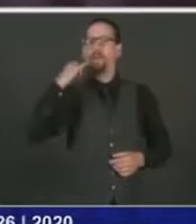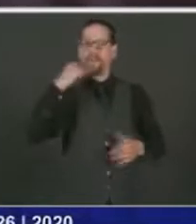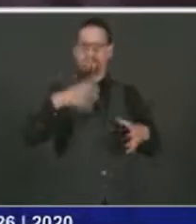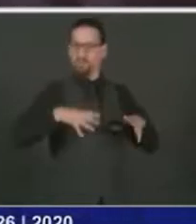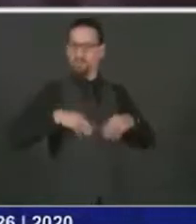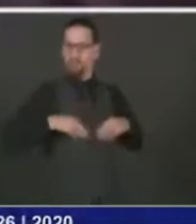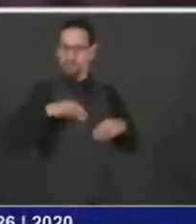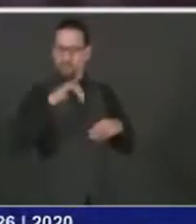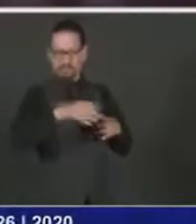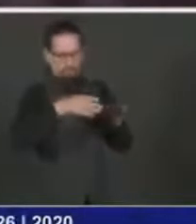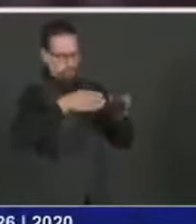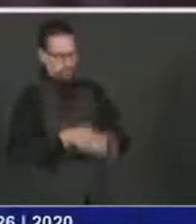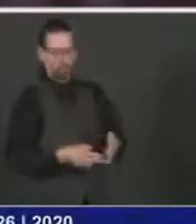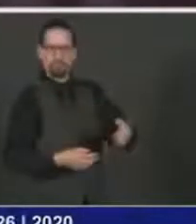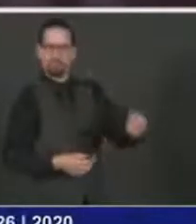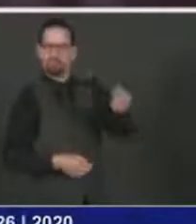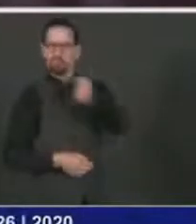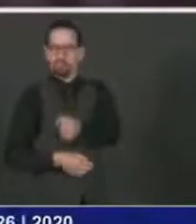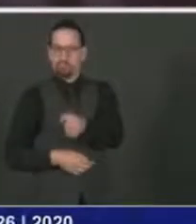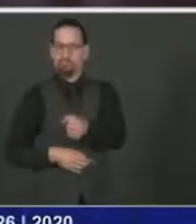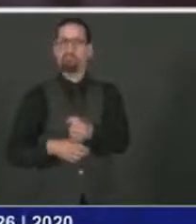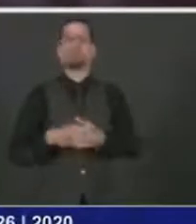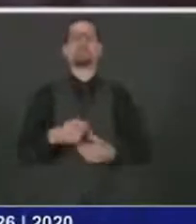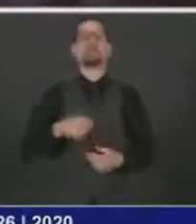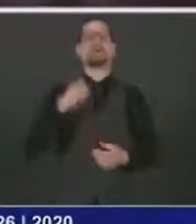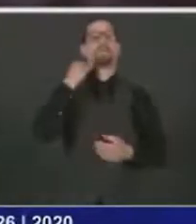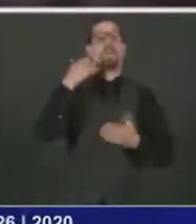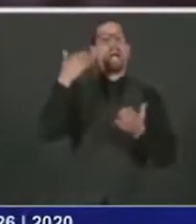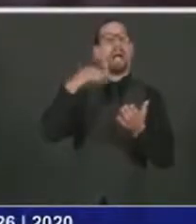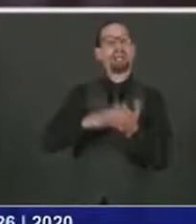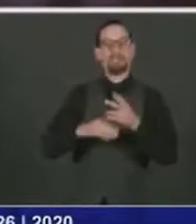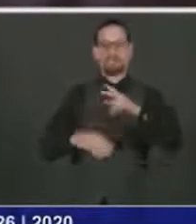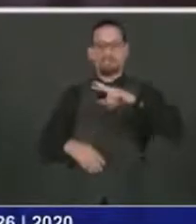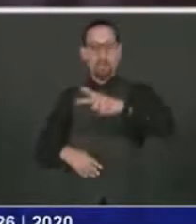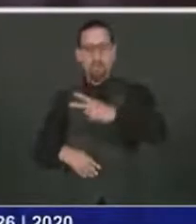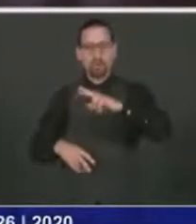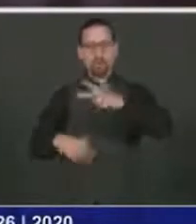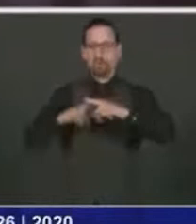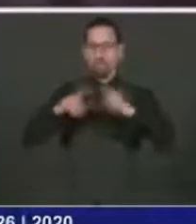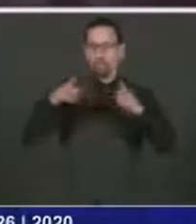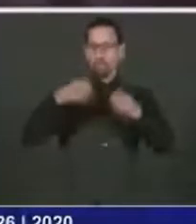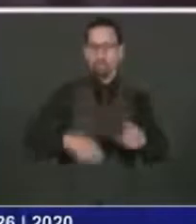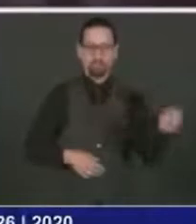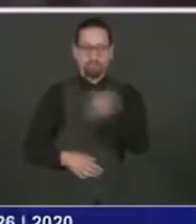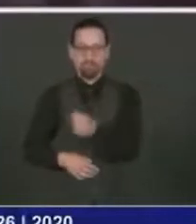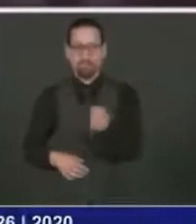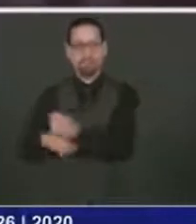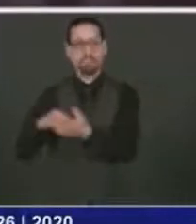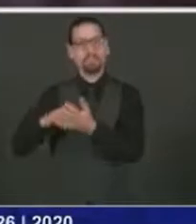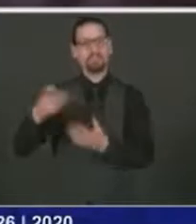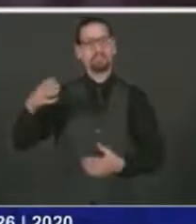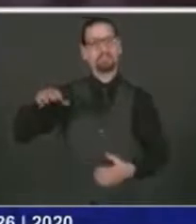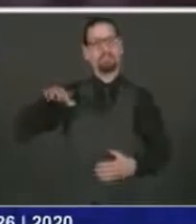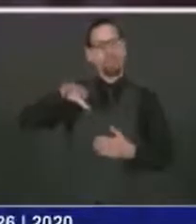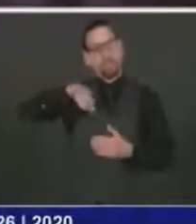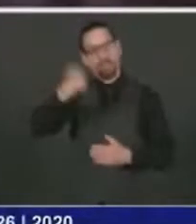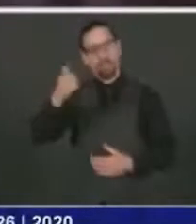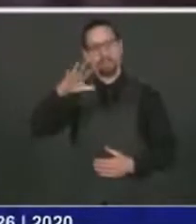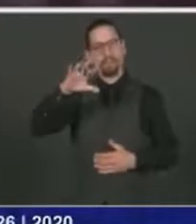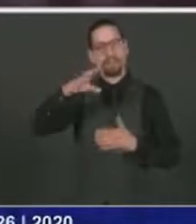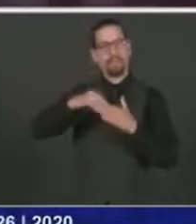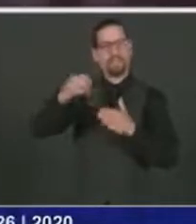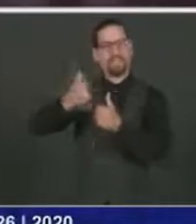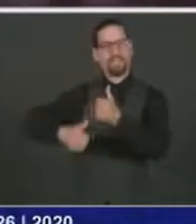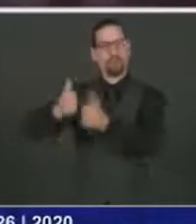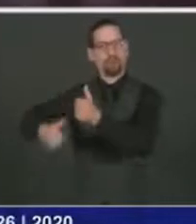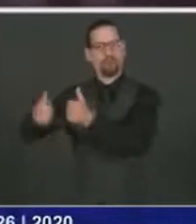additional $500 for every additional unit, and we'll help pay for minor renovations if you take these folks